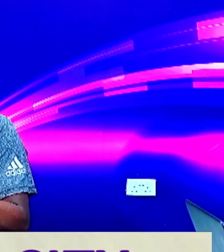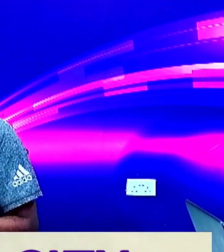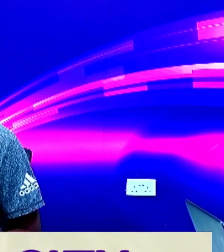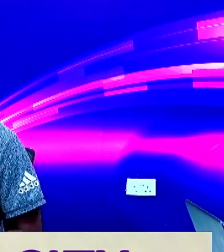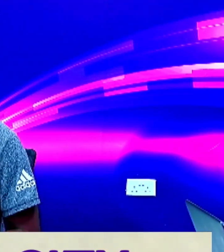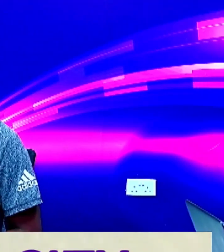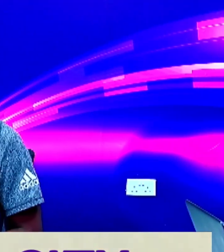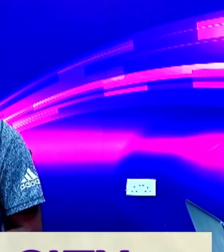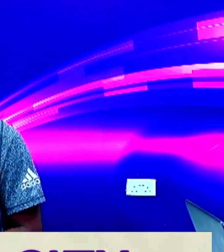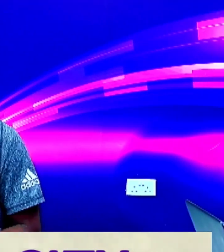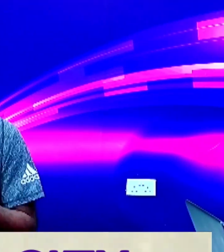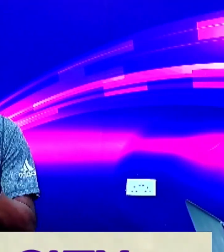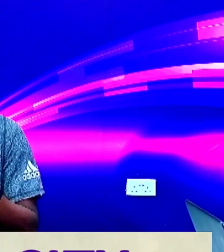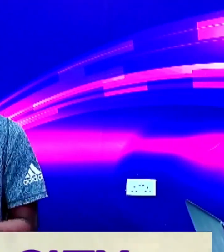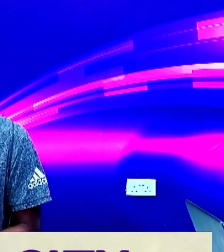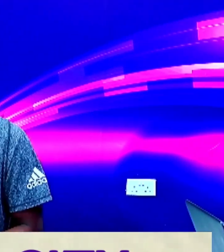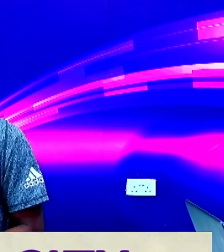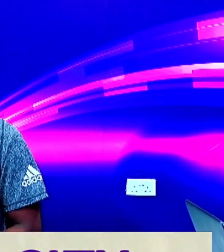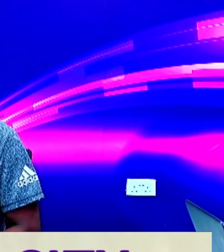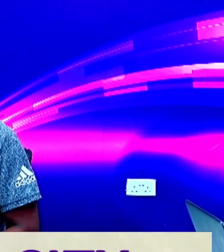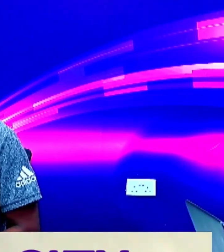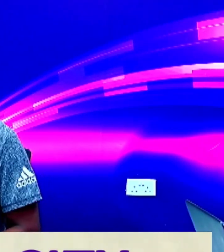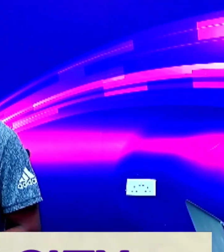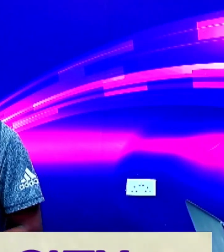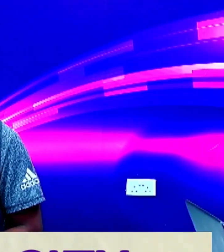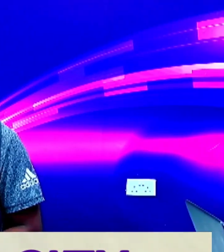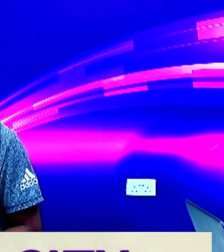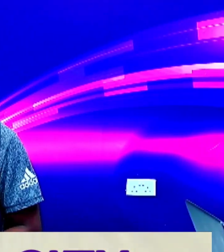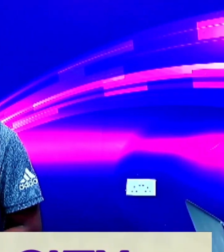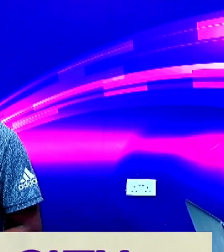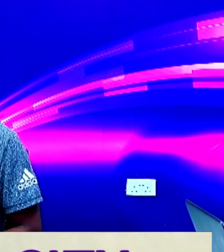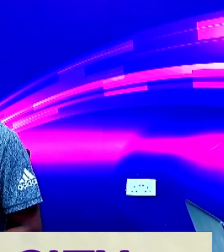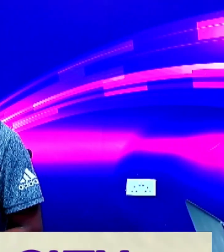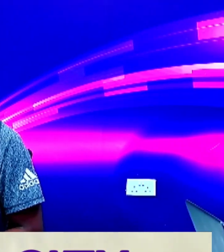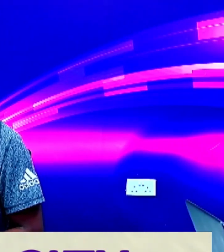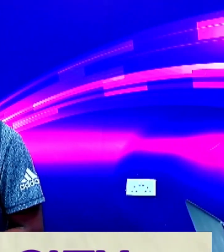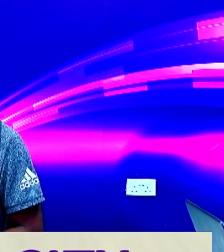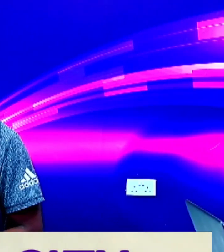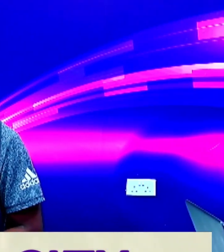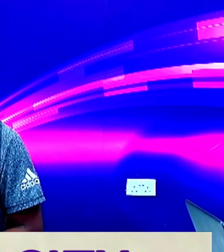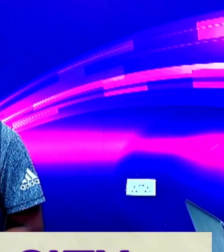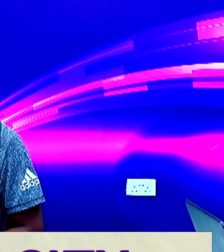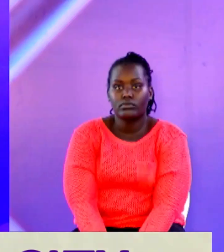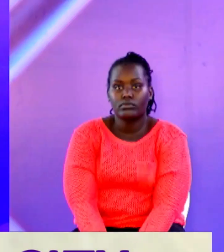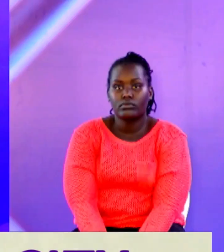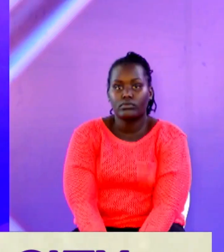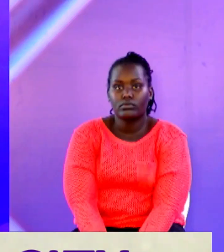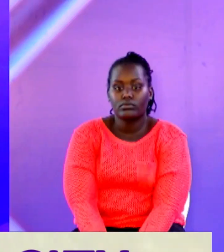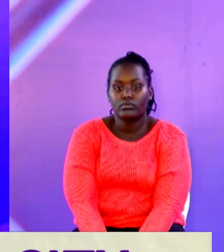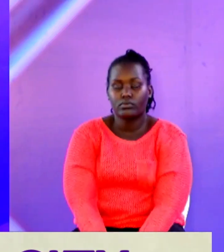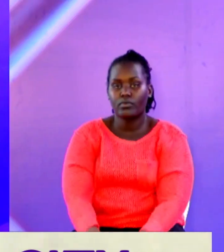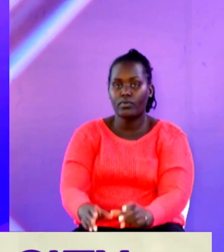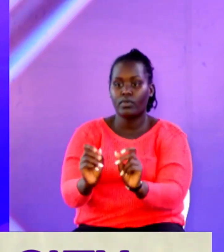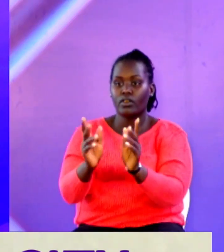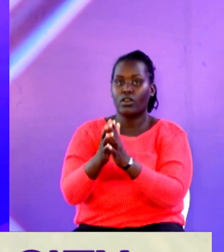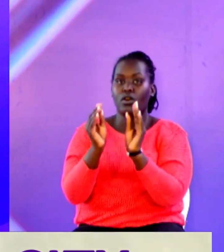us support our team so that it can have morale and compete on the highest level. Thank you very much. Okay,